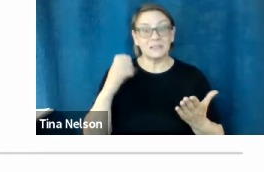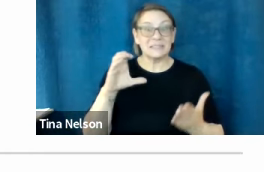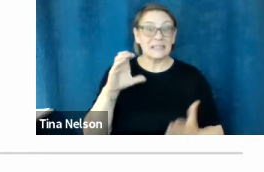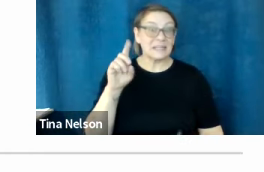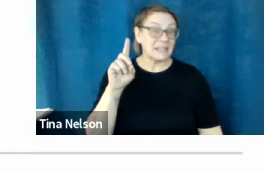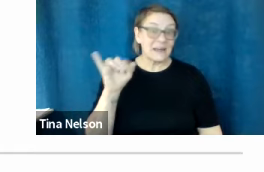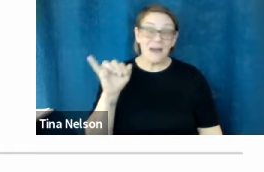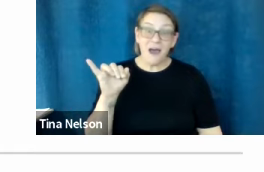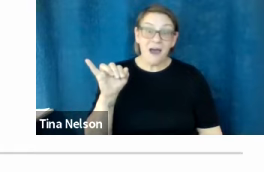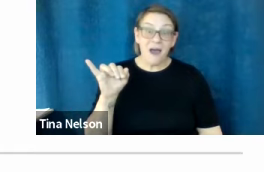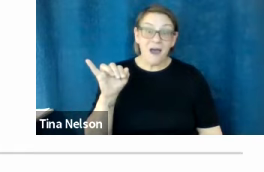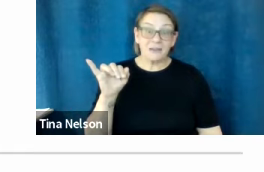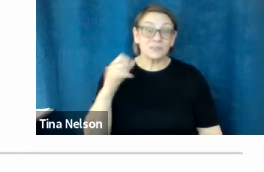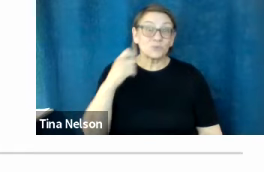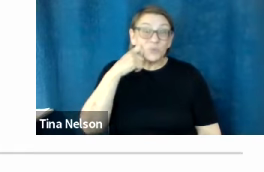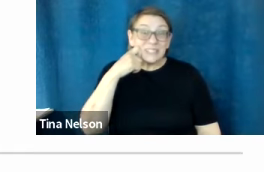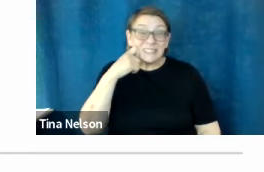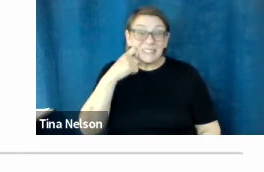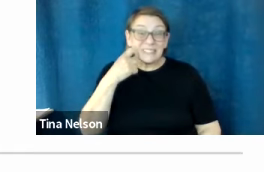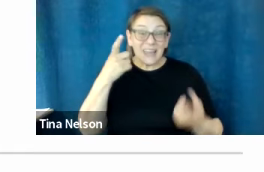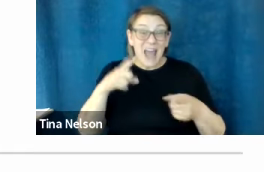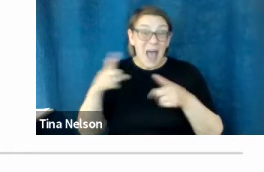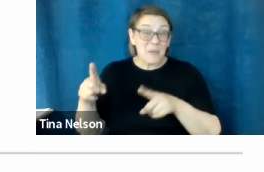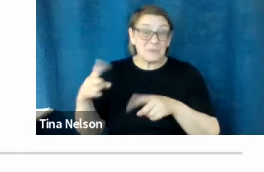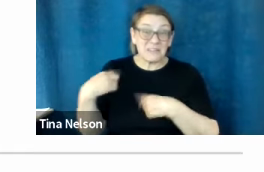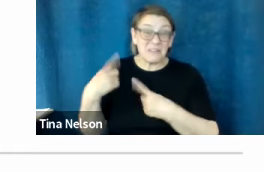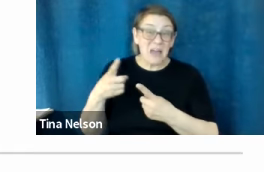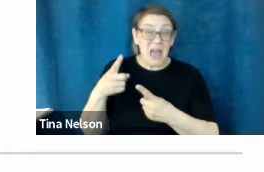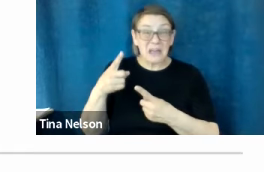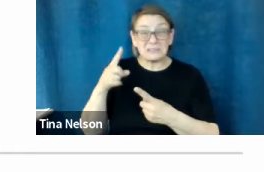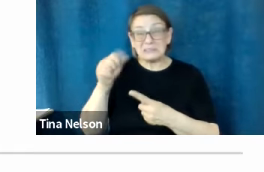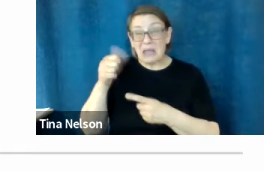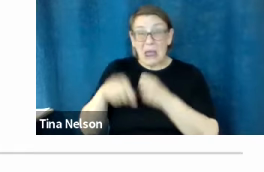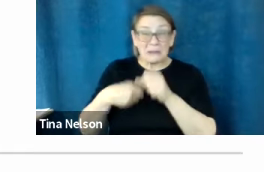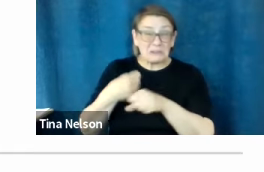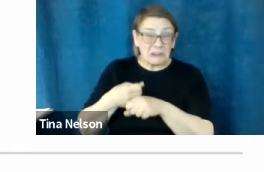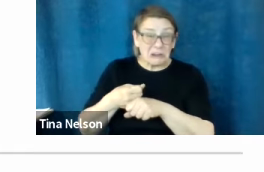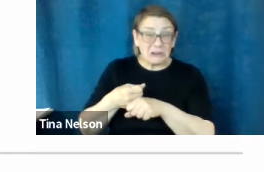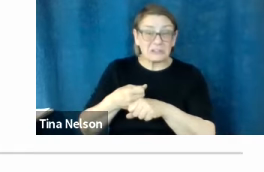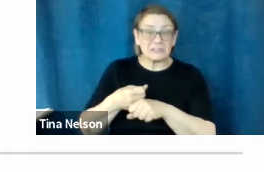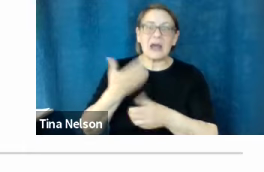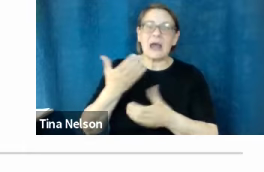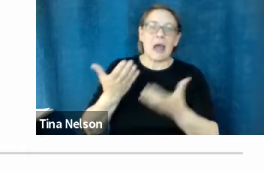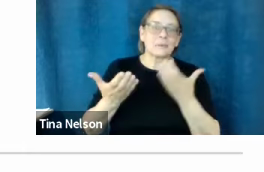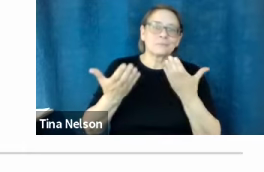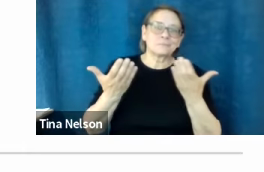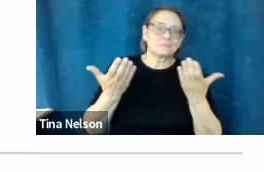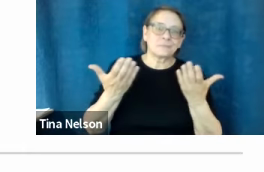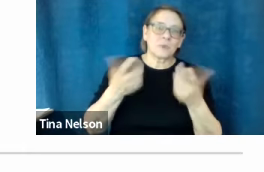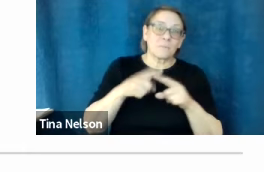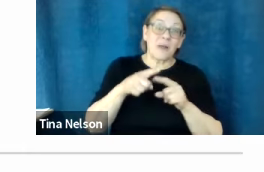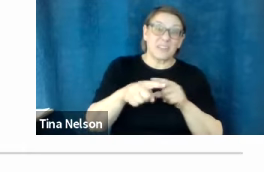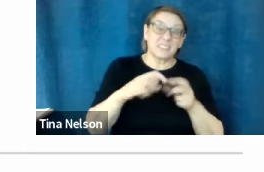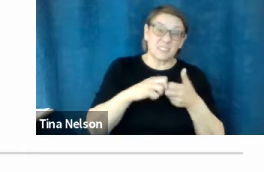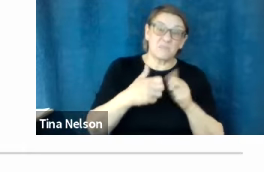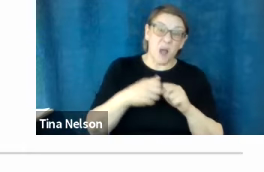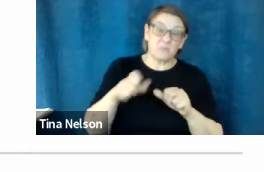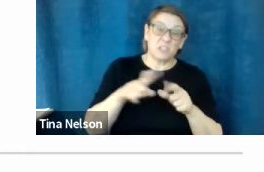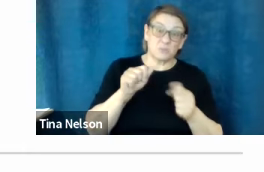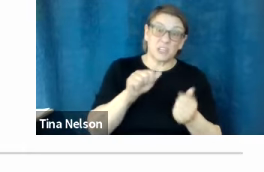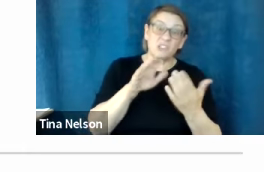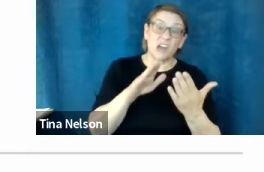becoming a recent phenomenon in the past couple of decades, you know, uh, playing devil's advocate here, but this is, this is a huge issue that needs to be